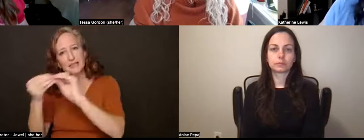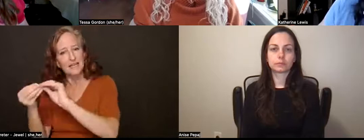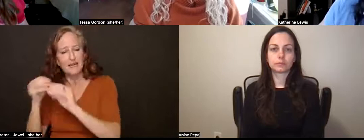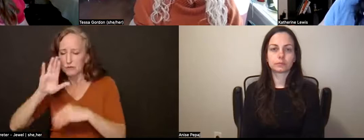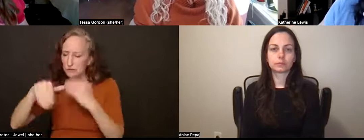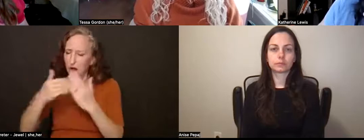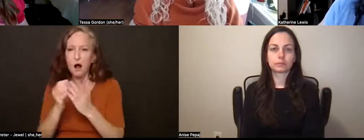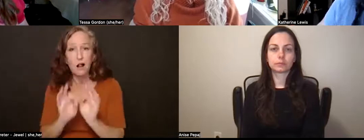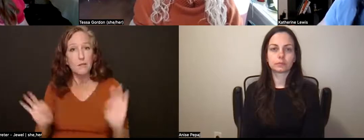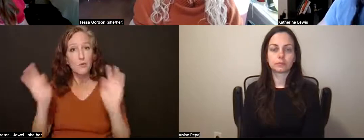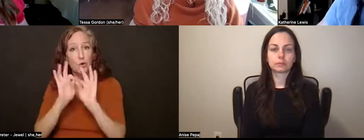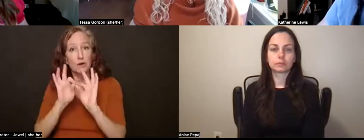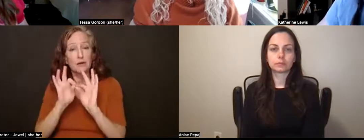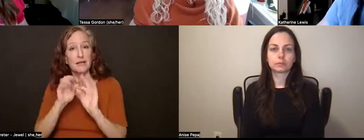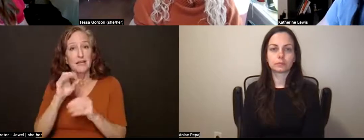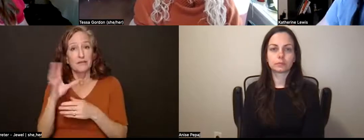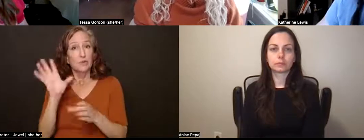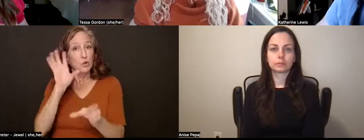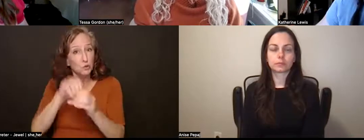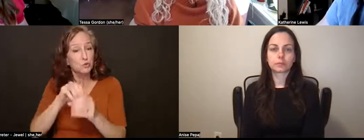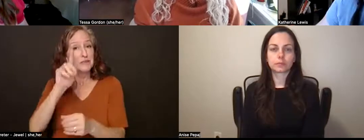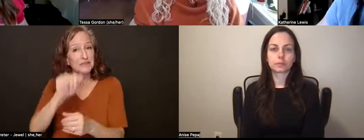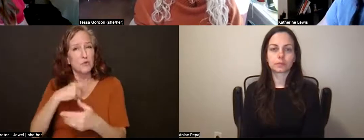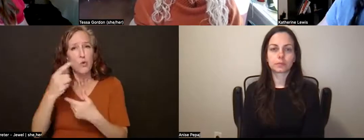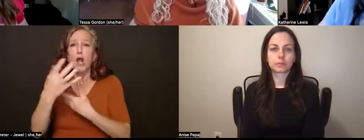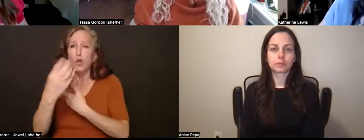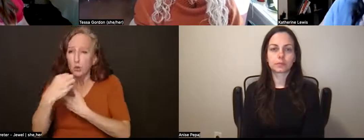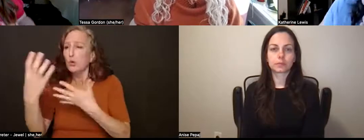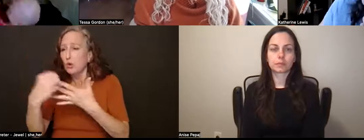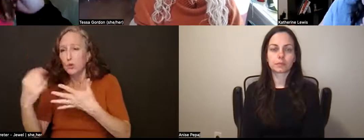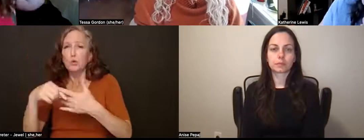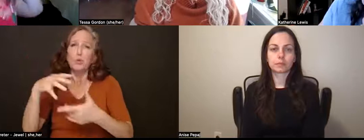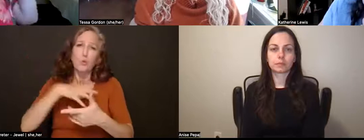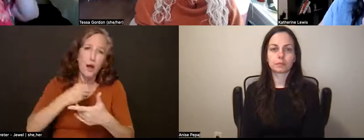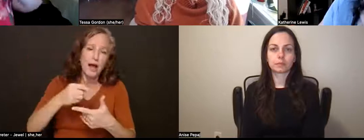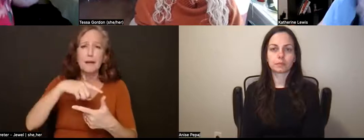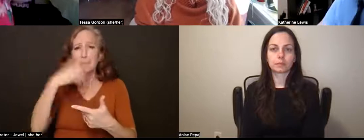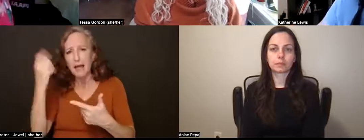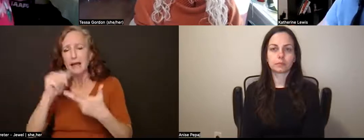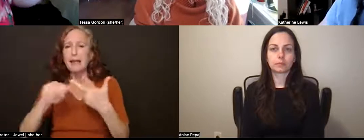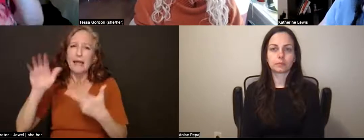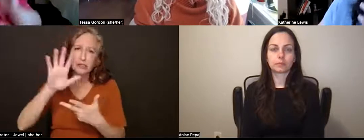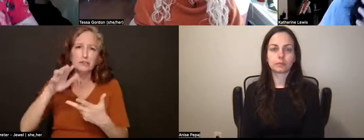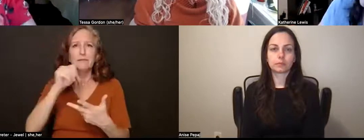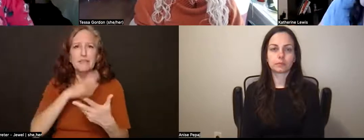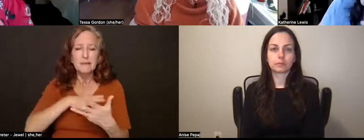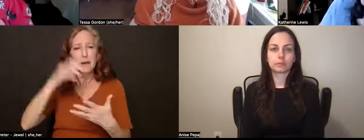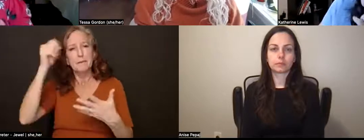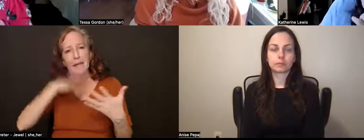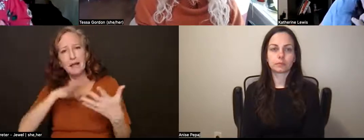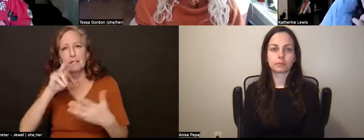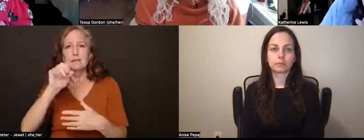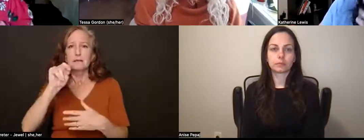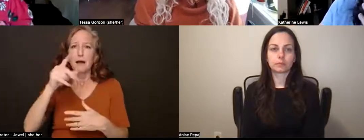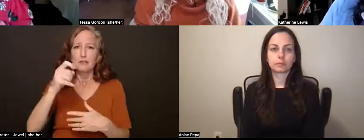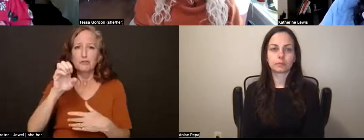if you include disability, we include everything else: white, Black, Asian, female, male, non-gendered,